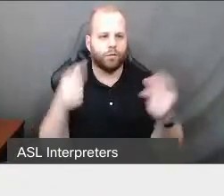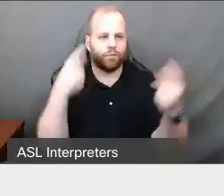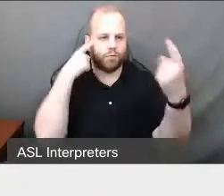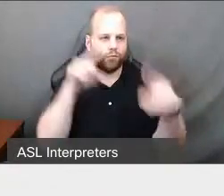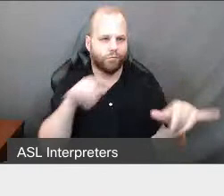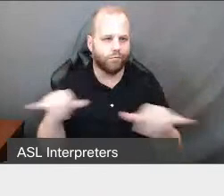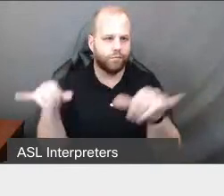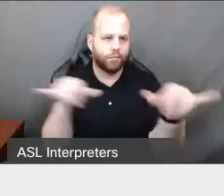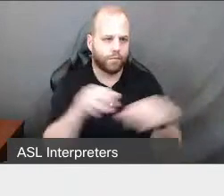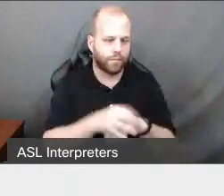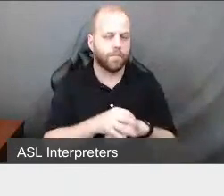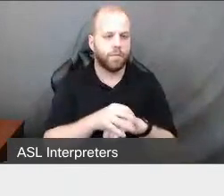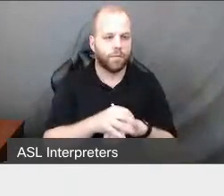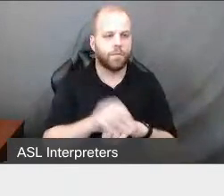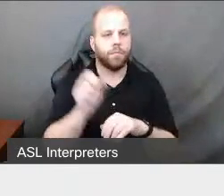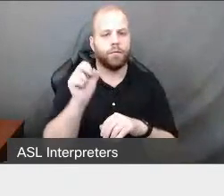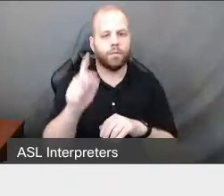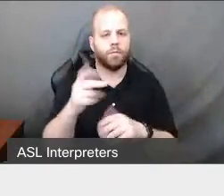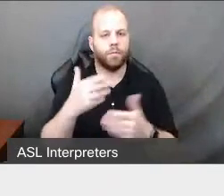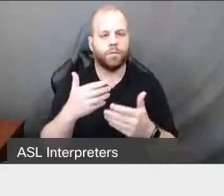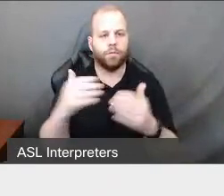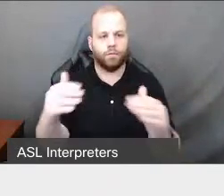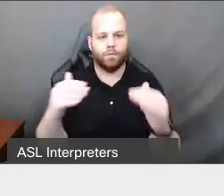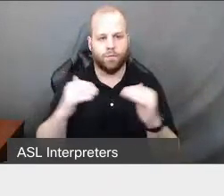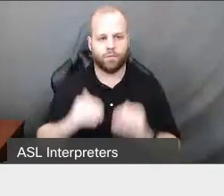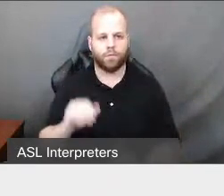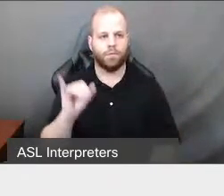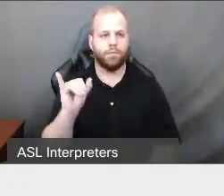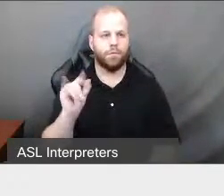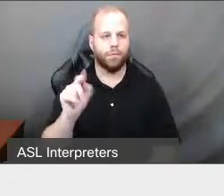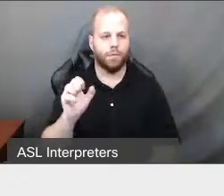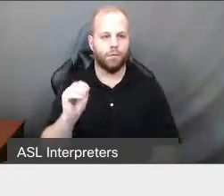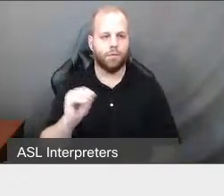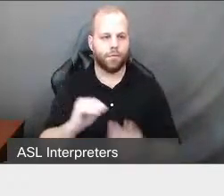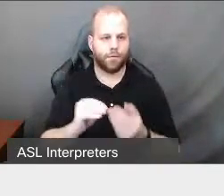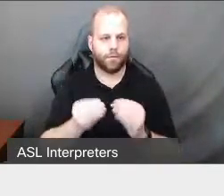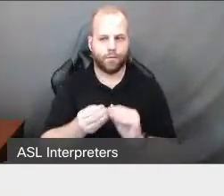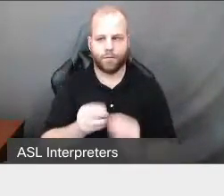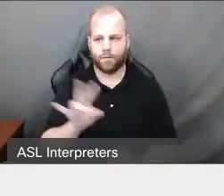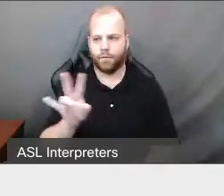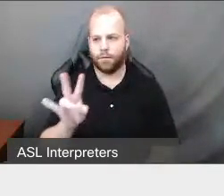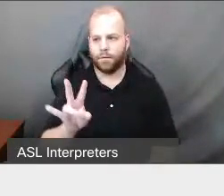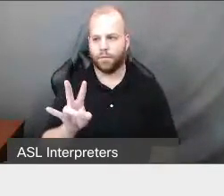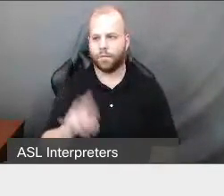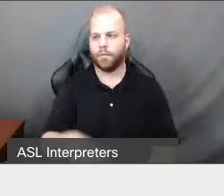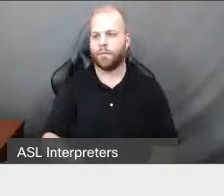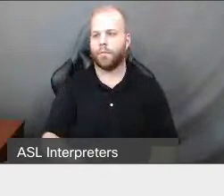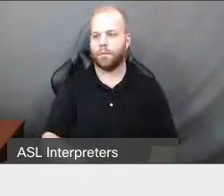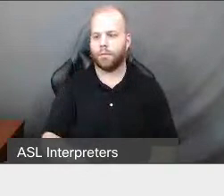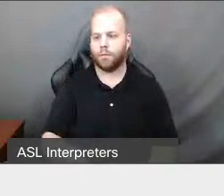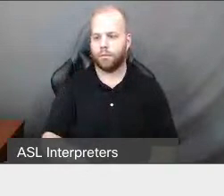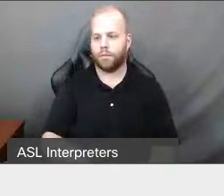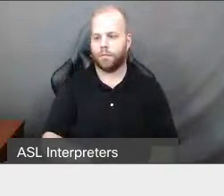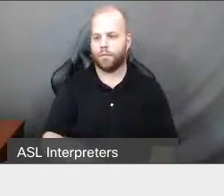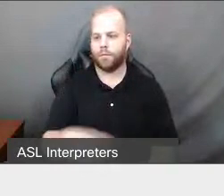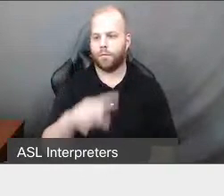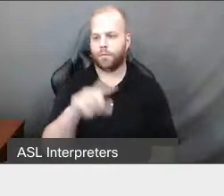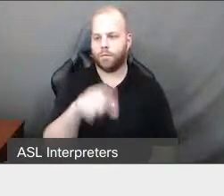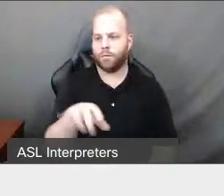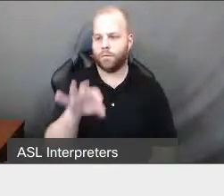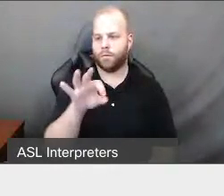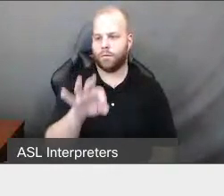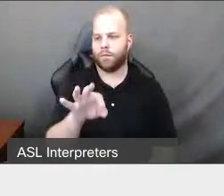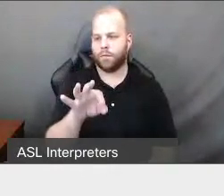Okay, let's see. The next item we have is item number 7. Correct. Z9585. Next item is item number